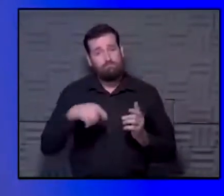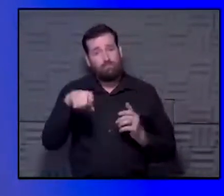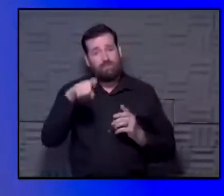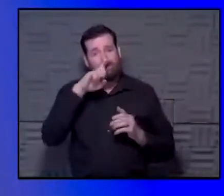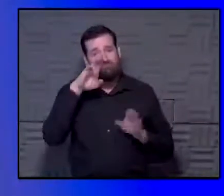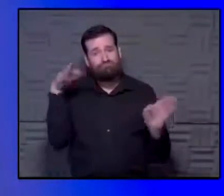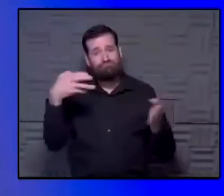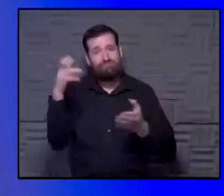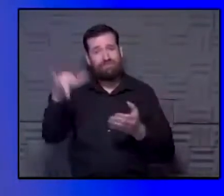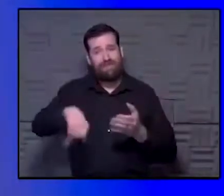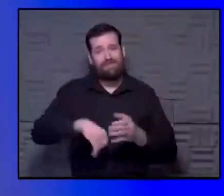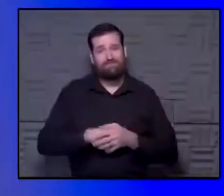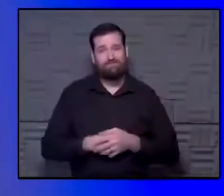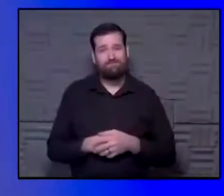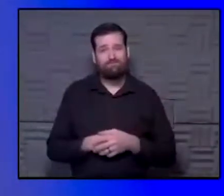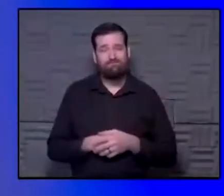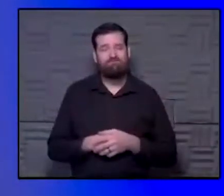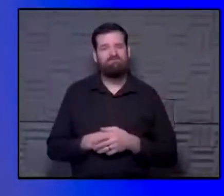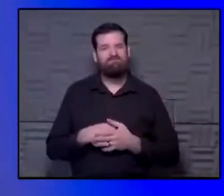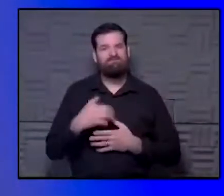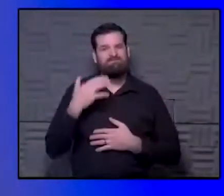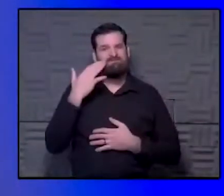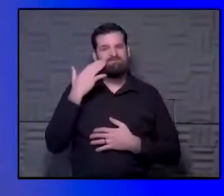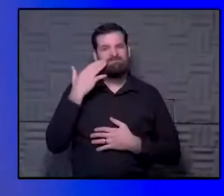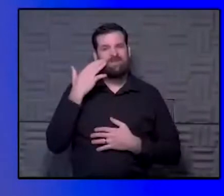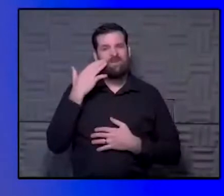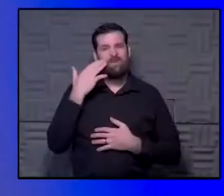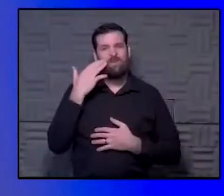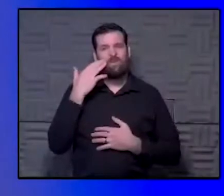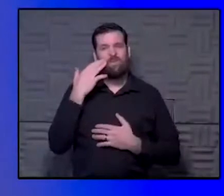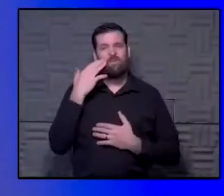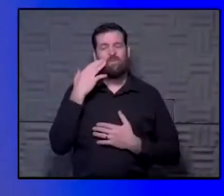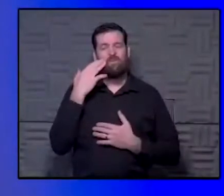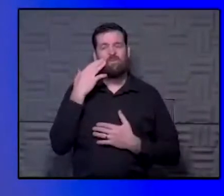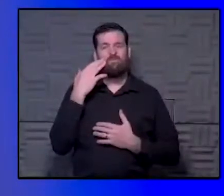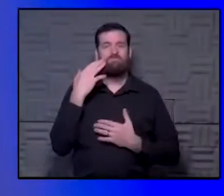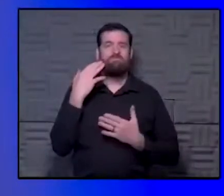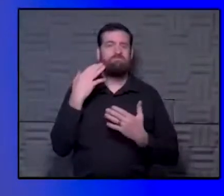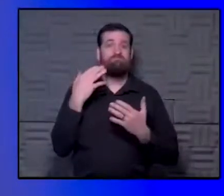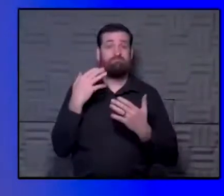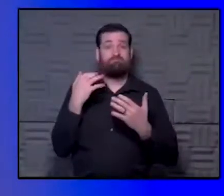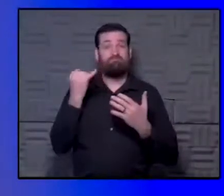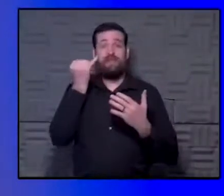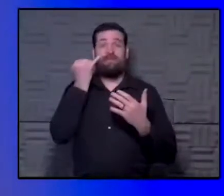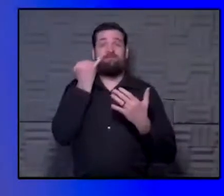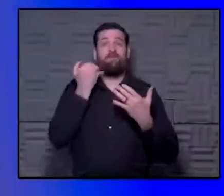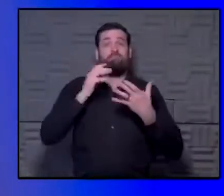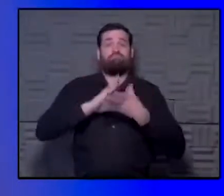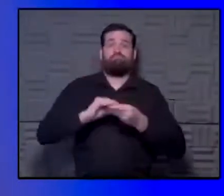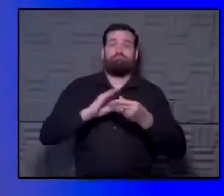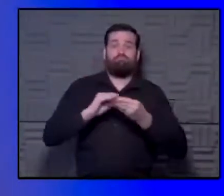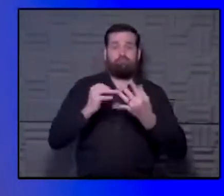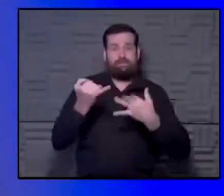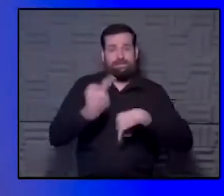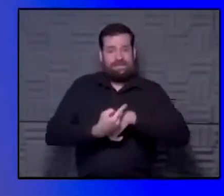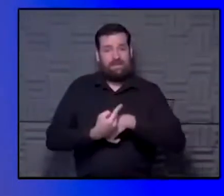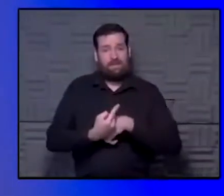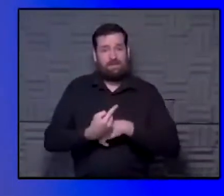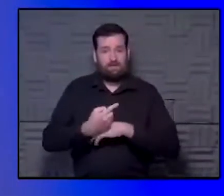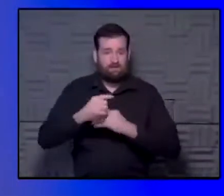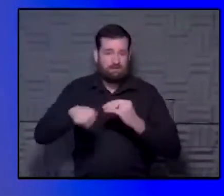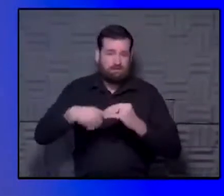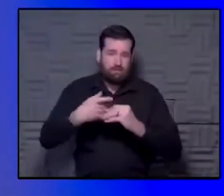to. And I know that if talking today about my